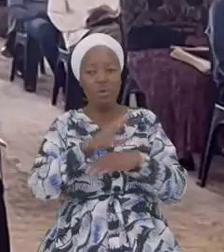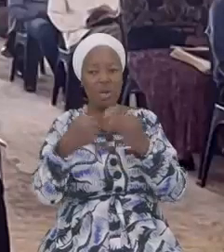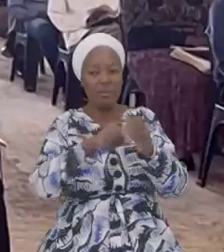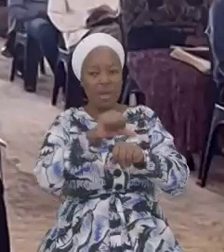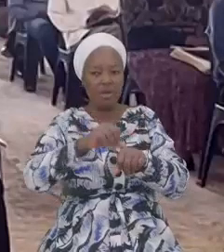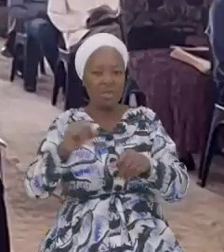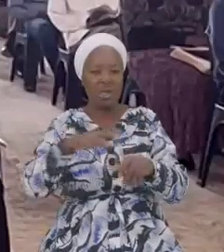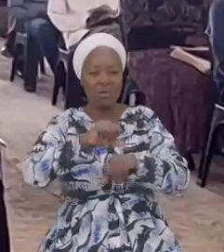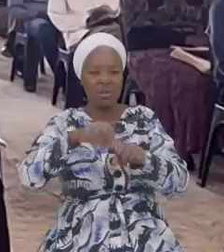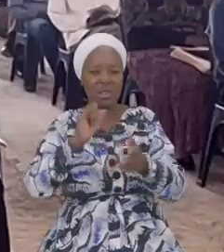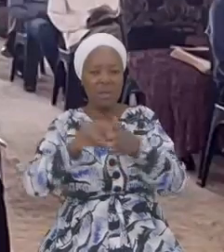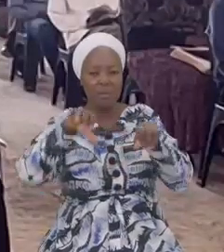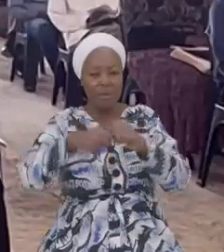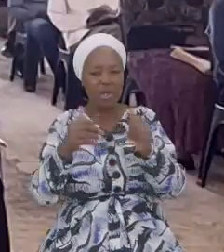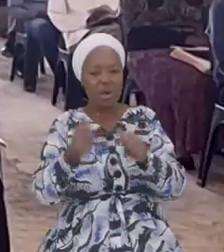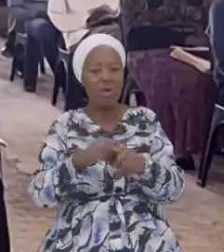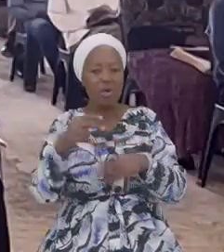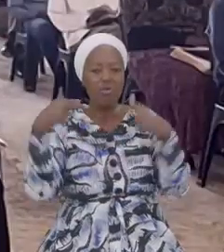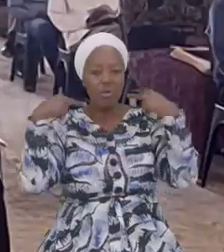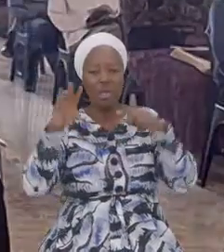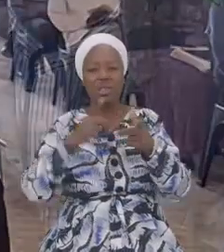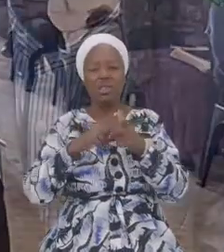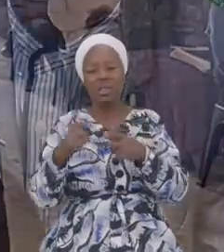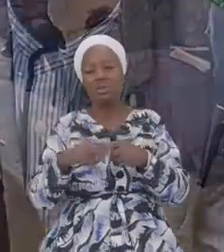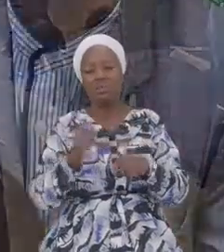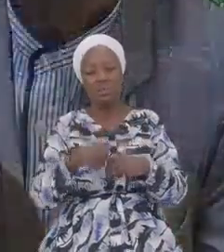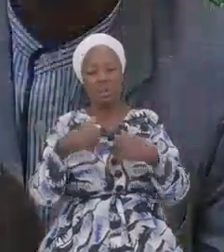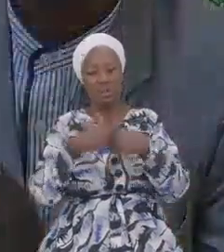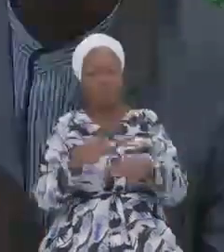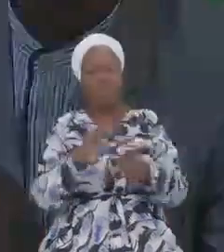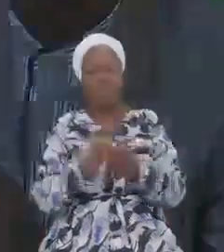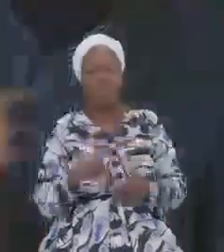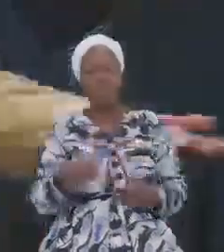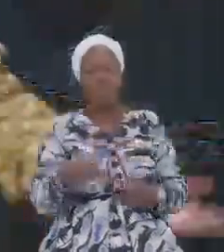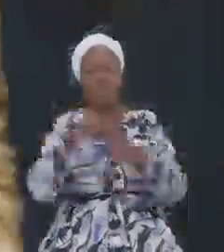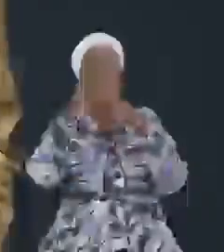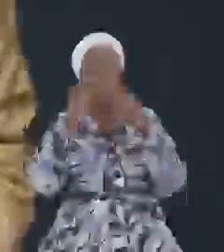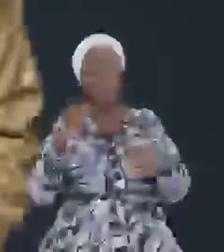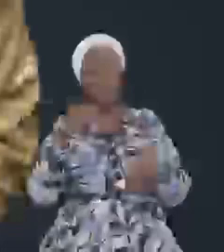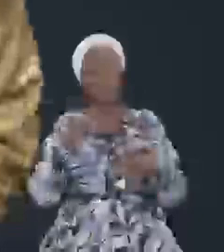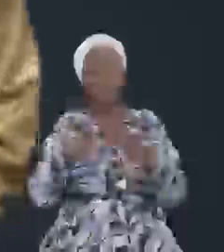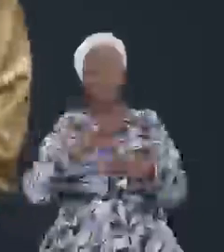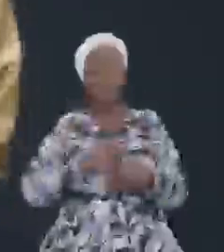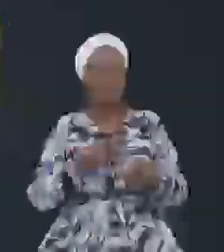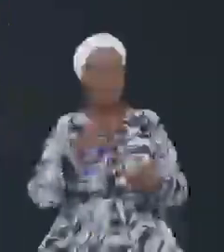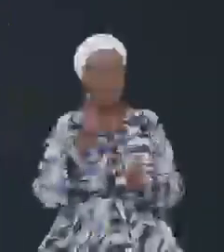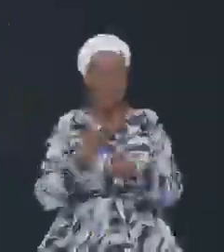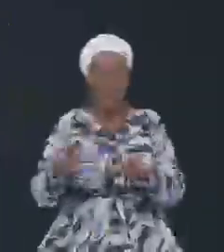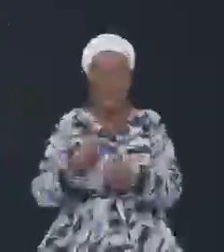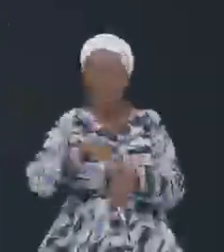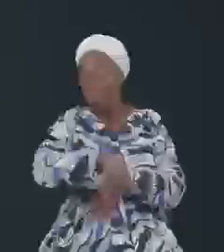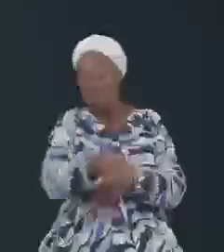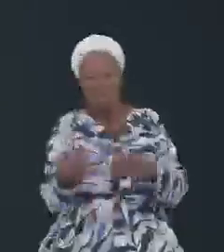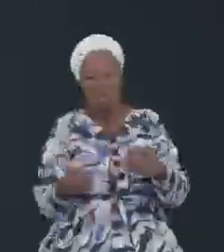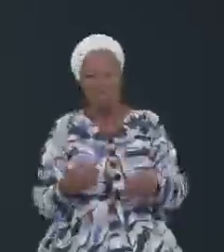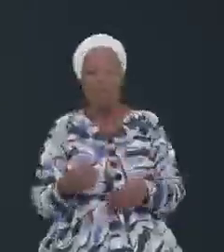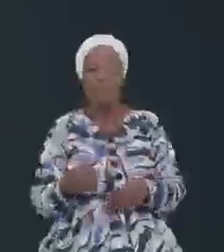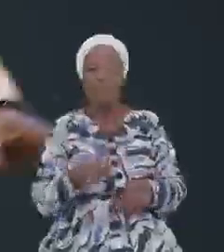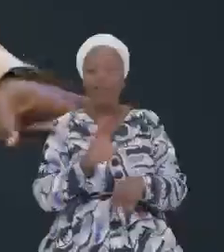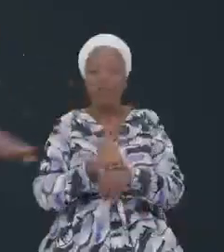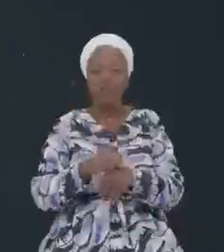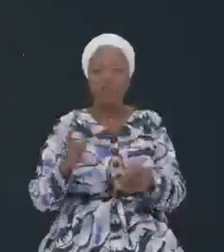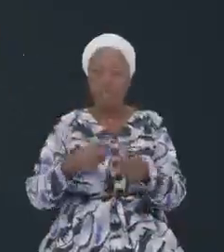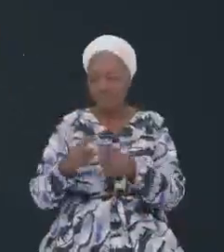breaks every yoke. We lose our distinctives, and then we're just like, sure, the other people and the cockroaches and